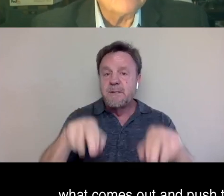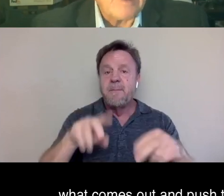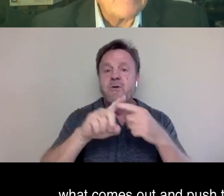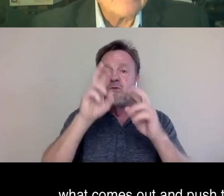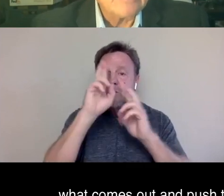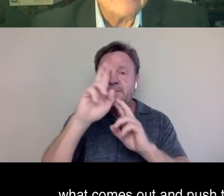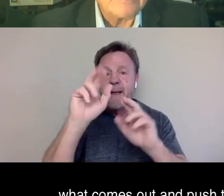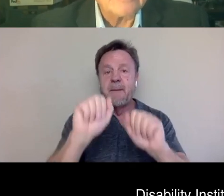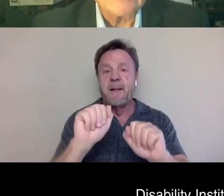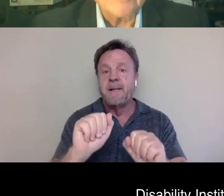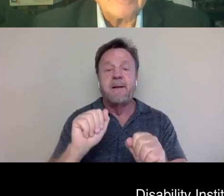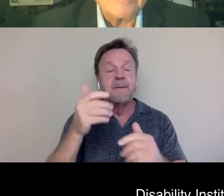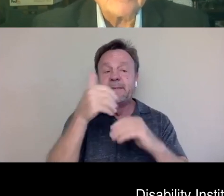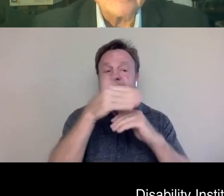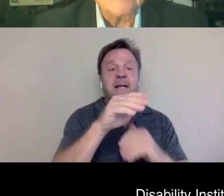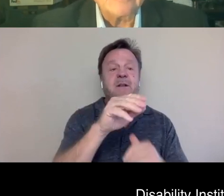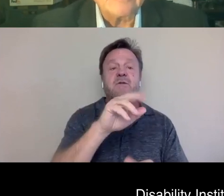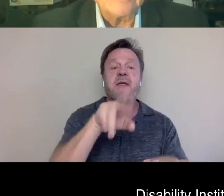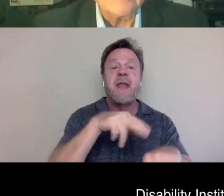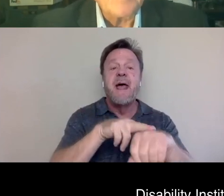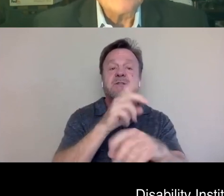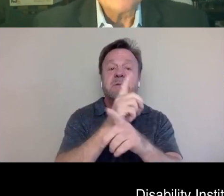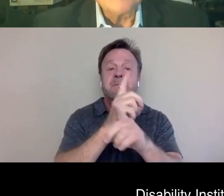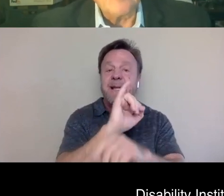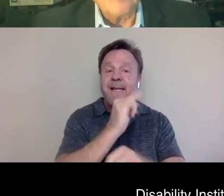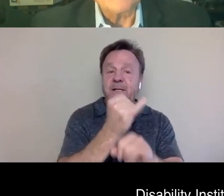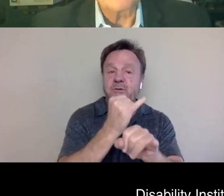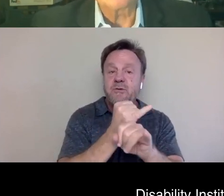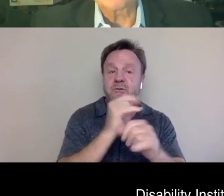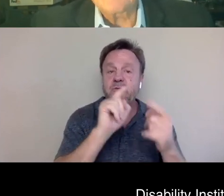or to Michael, to National Disability Institute, and